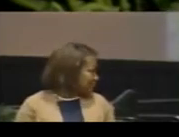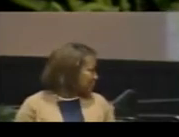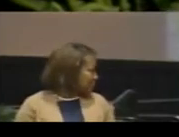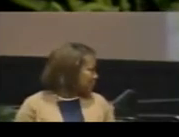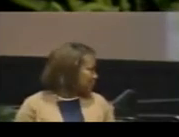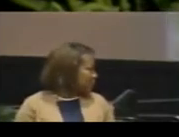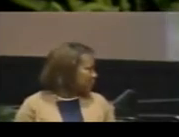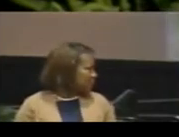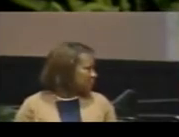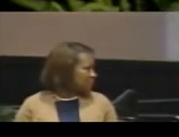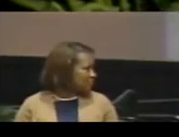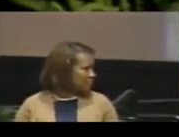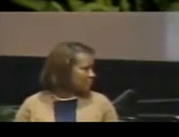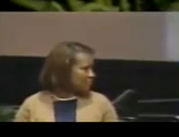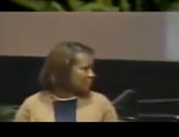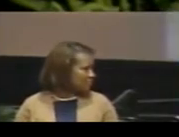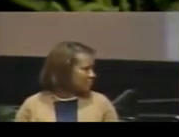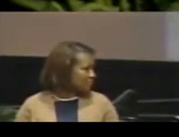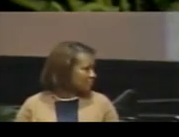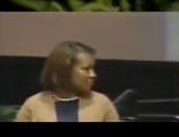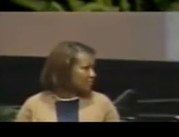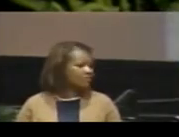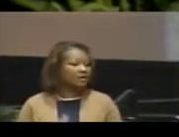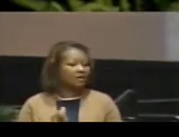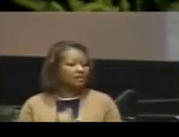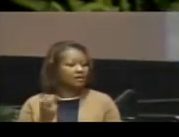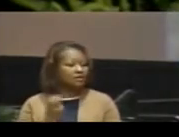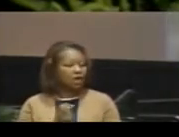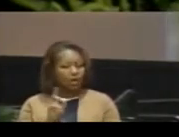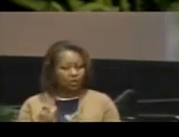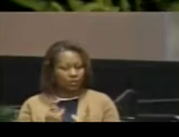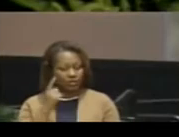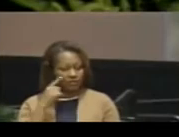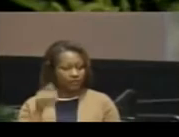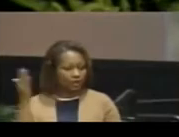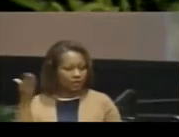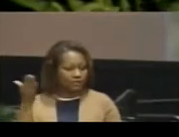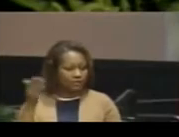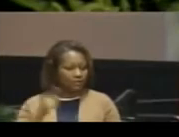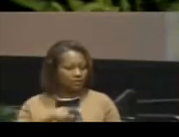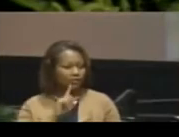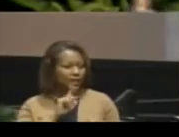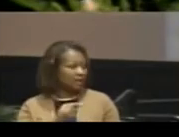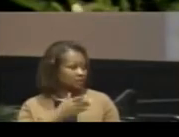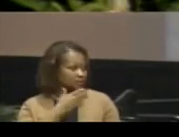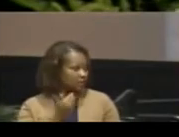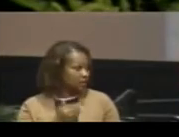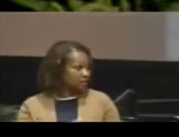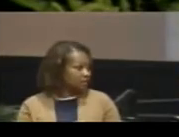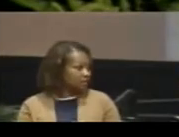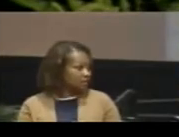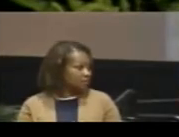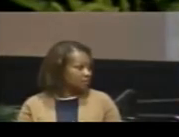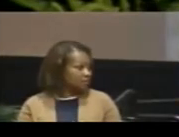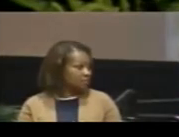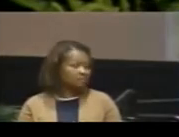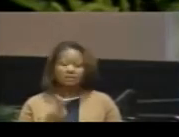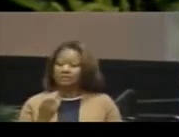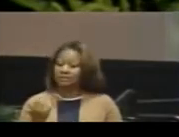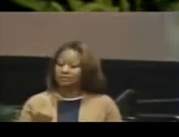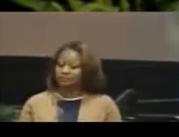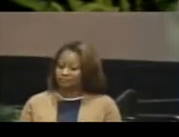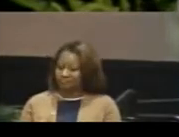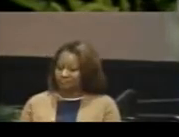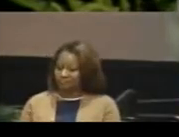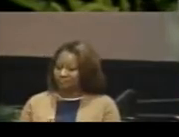Thank you. That's a hard question for our speaker to answer, because he's a consultant and a person